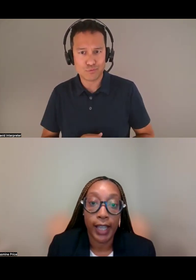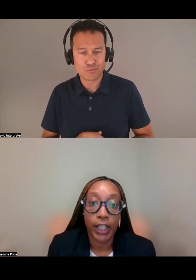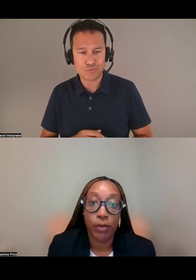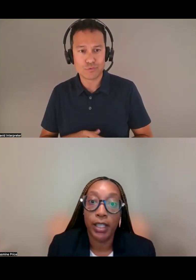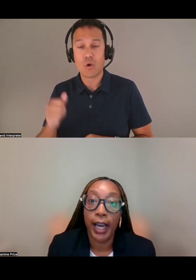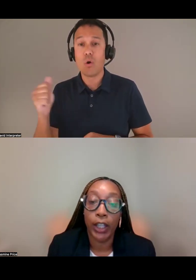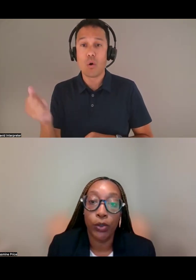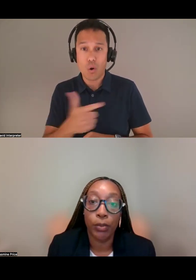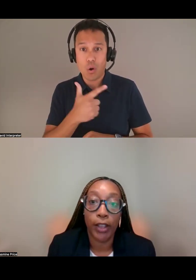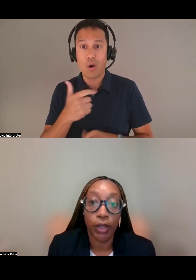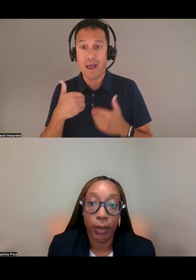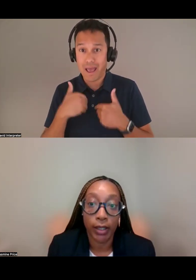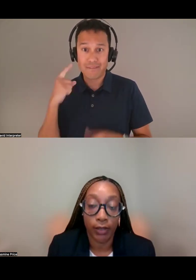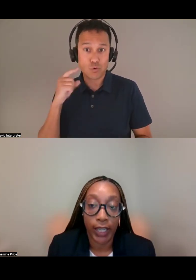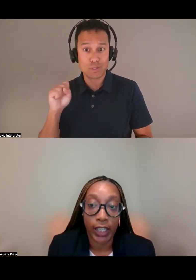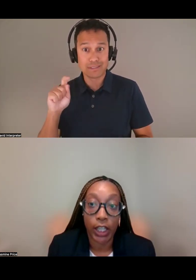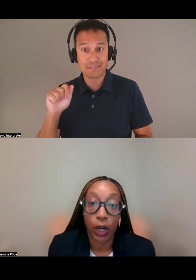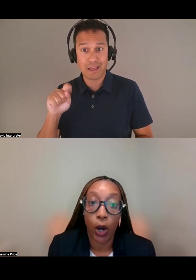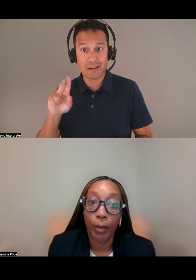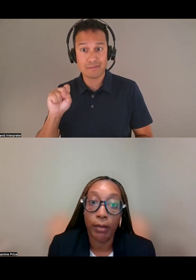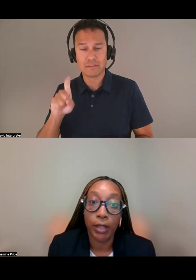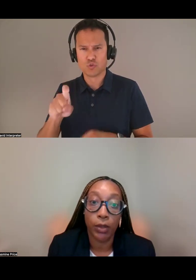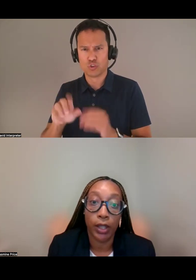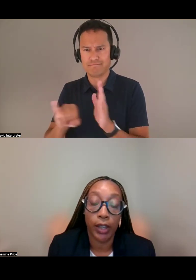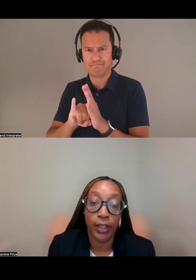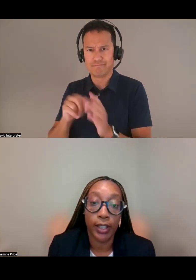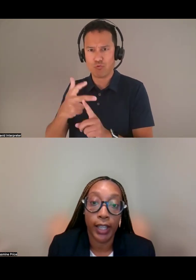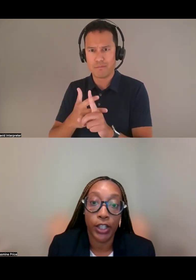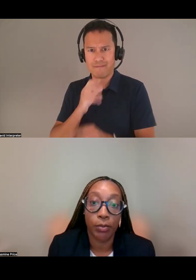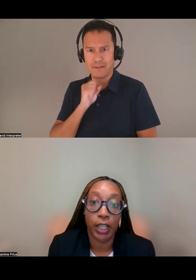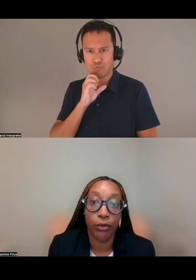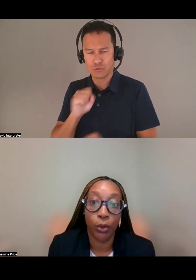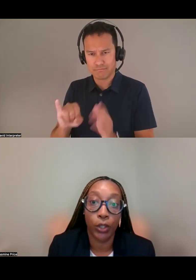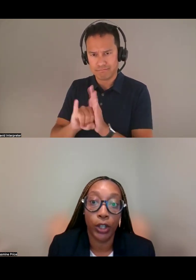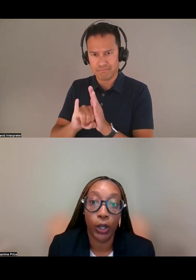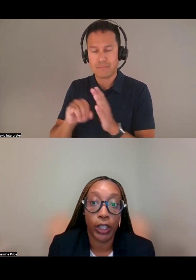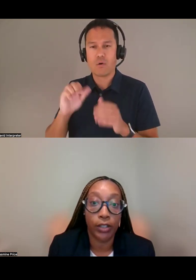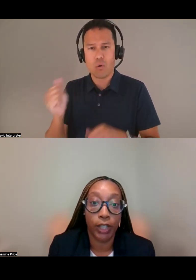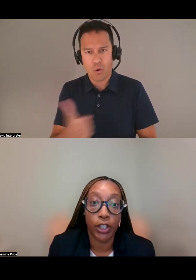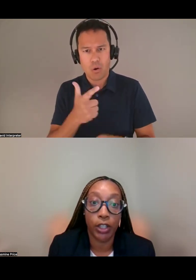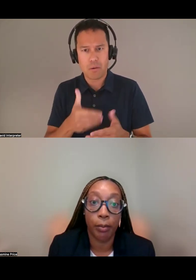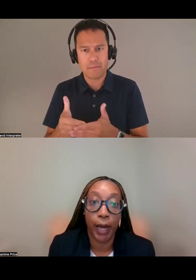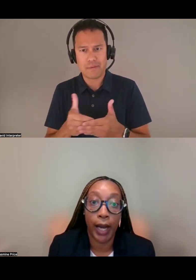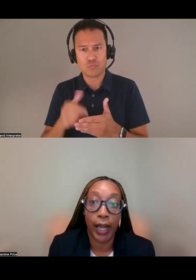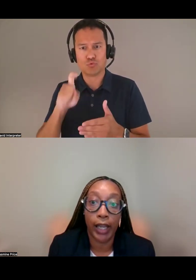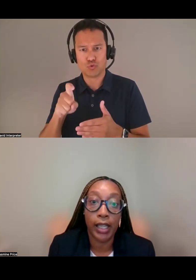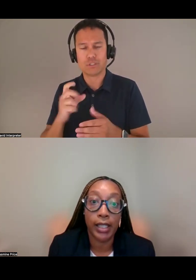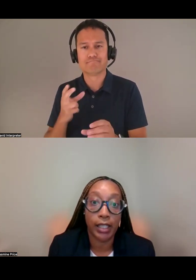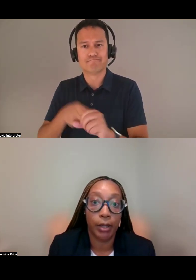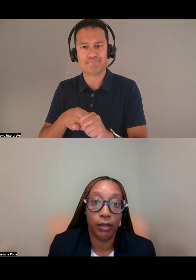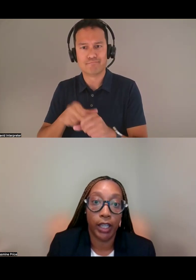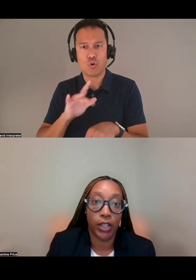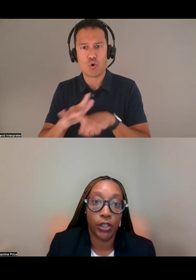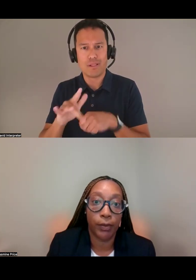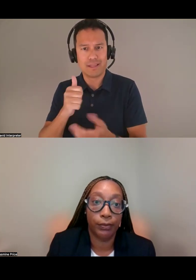hearing status should be diagnosed by 3 months of age, and all babies with a hearing status should be enrolled in early intervention by